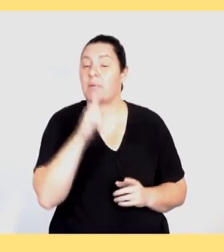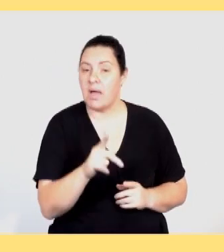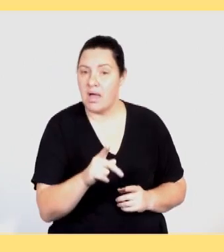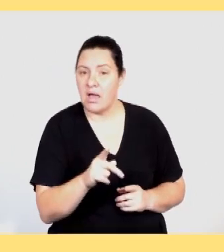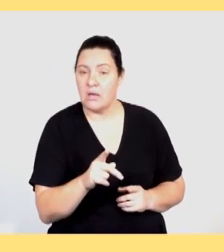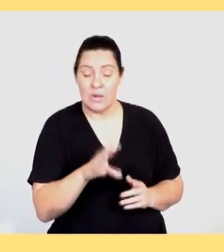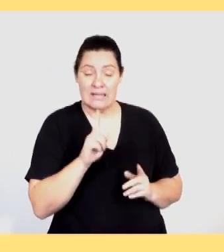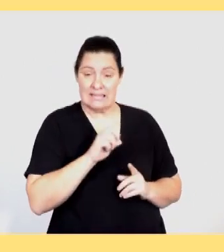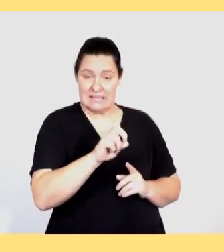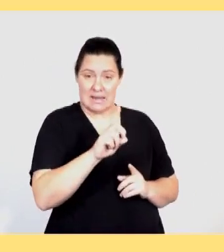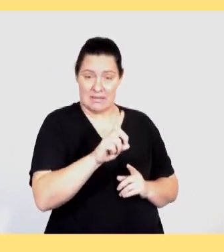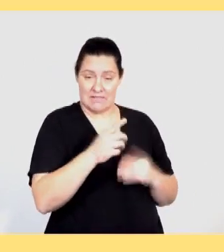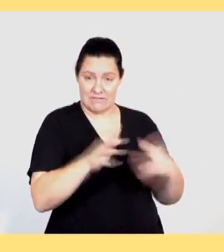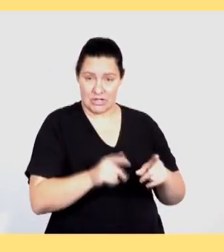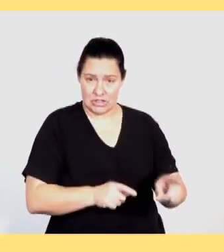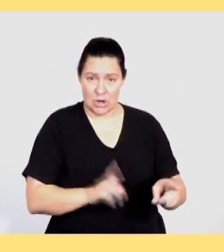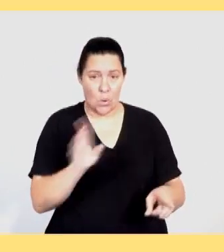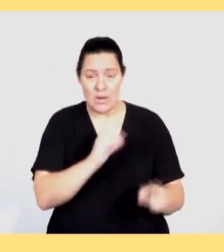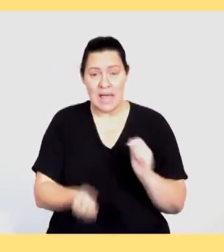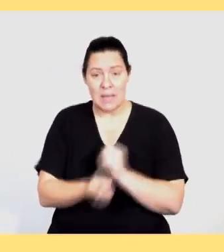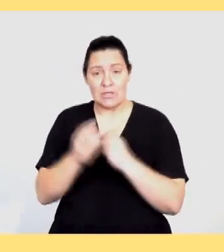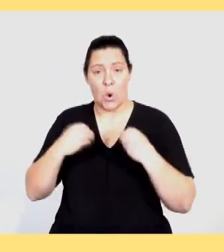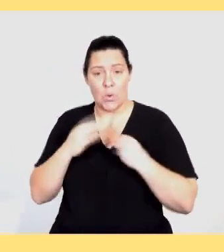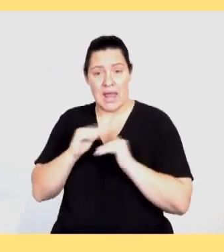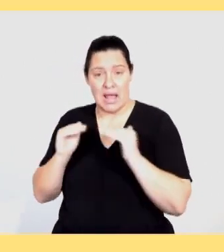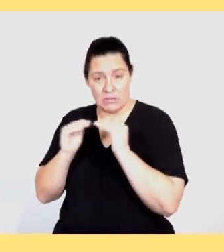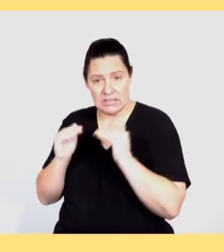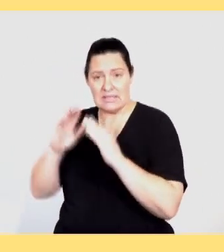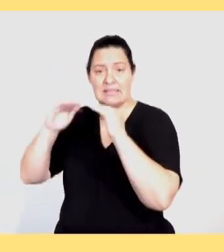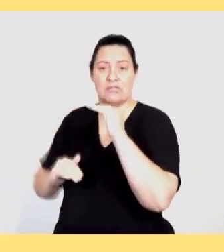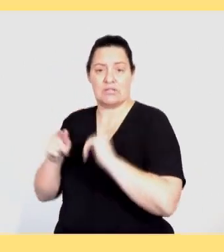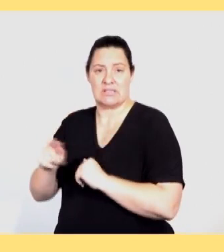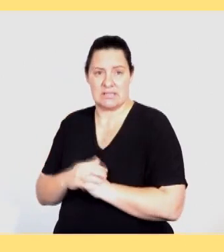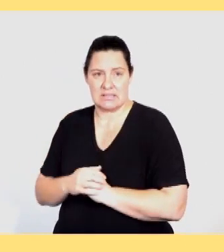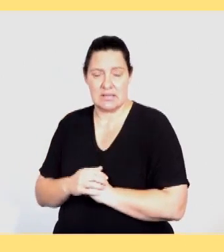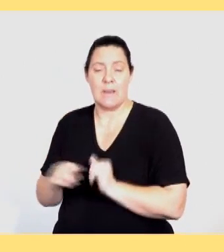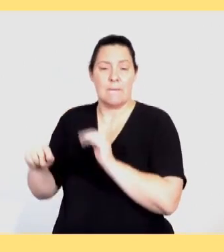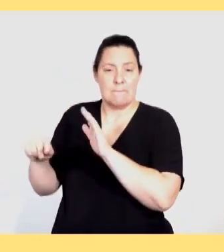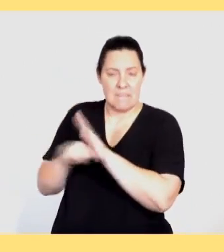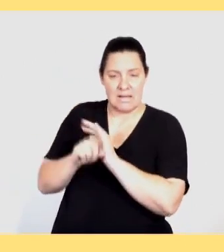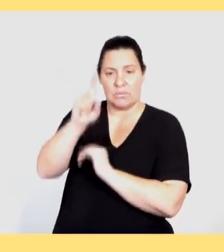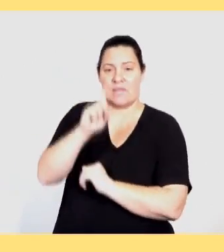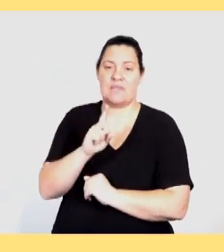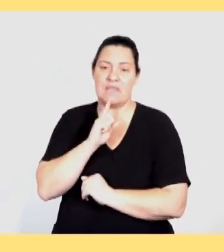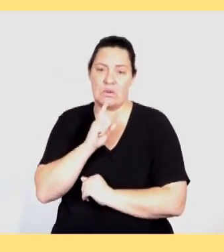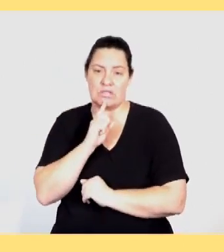And remember, once you debit your debtors allowances, what happens to your owner's equity? Decreases,